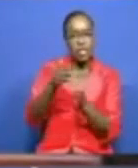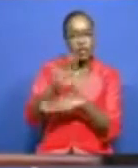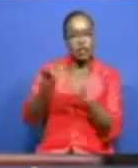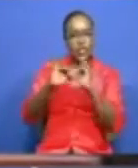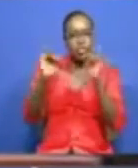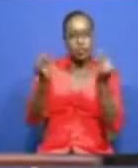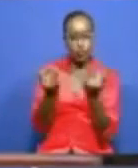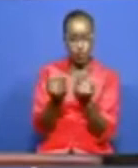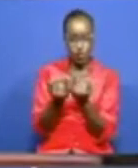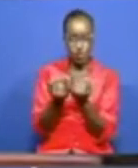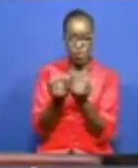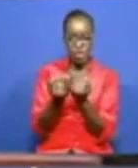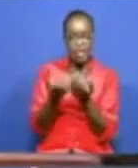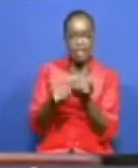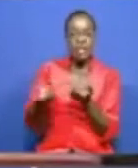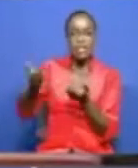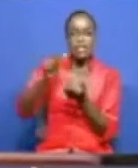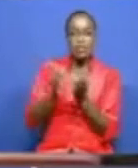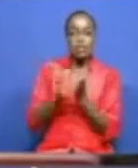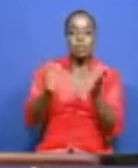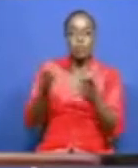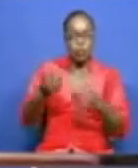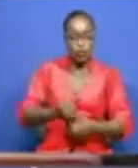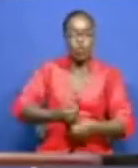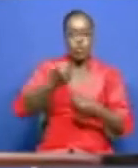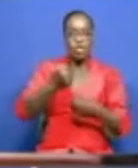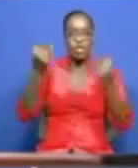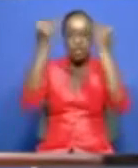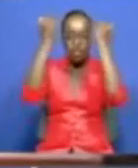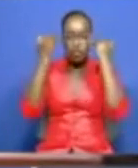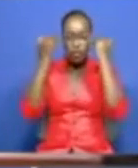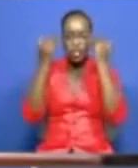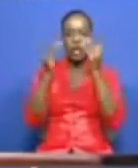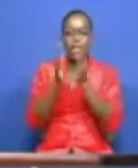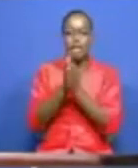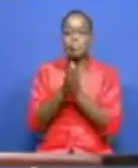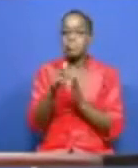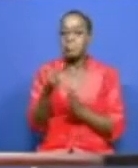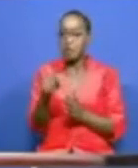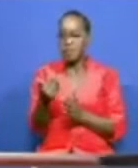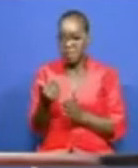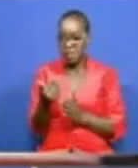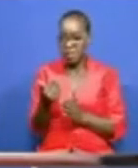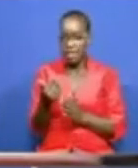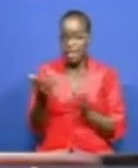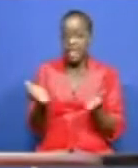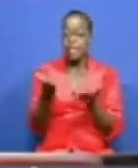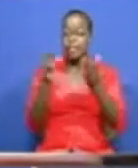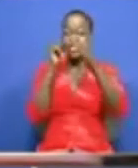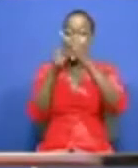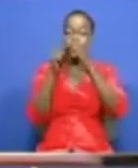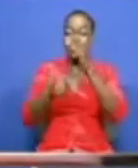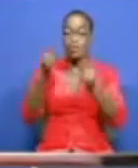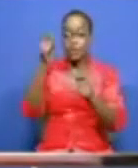institution. It increased public confidence in the courts and tribunals, and enhanced access to justice